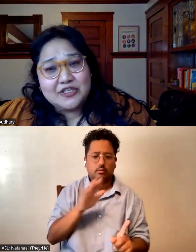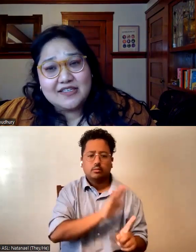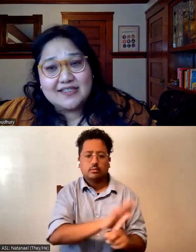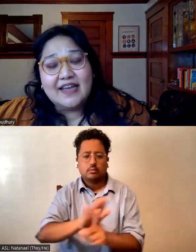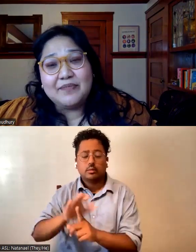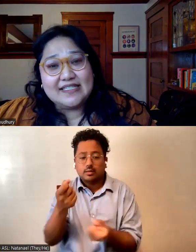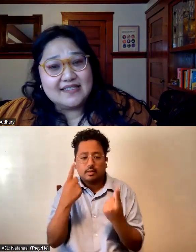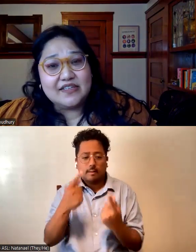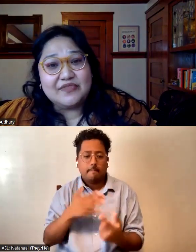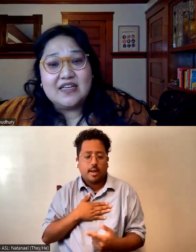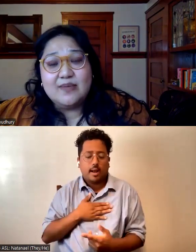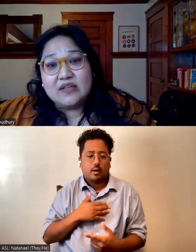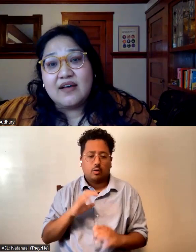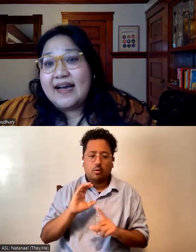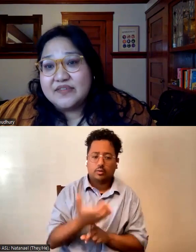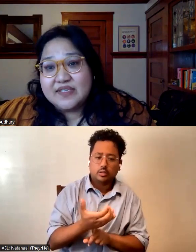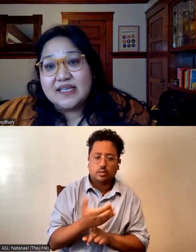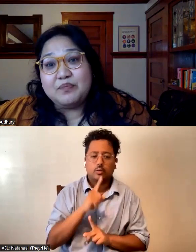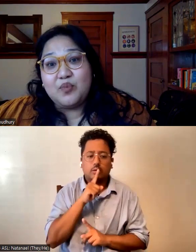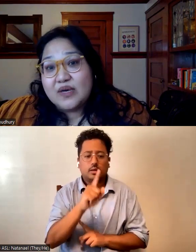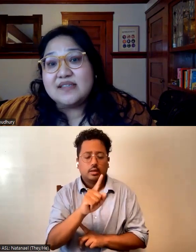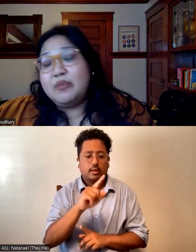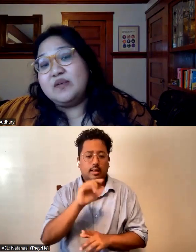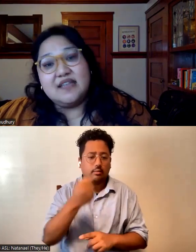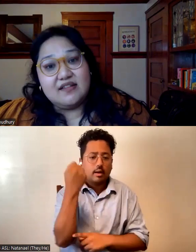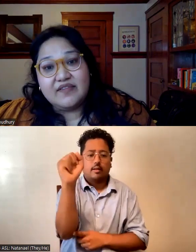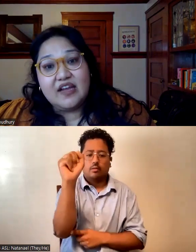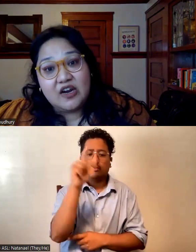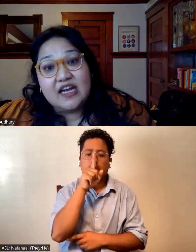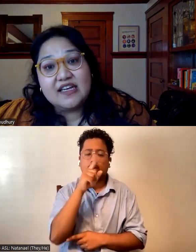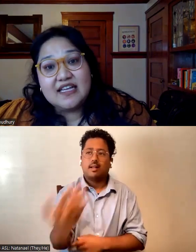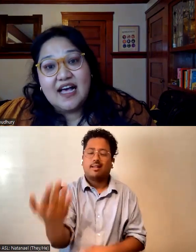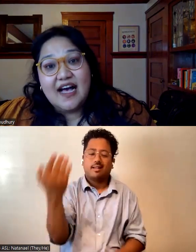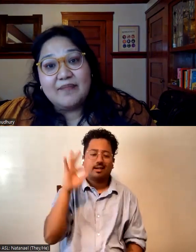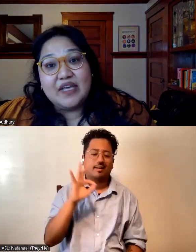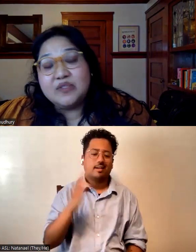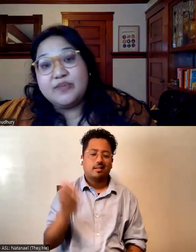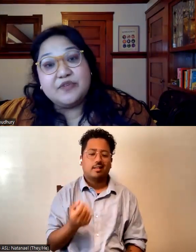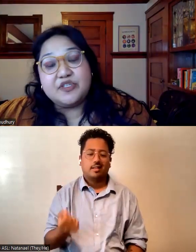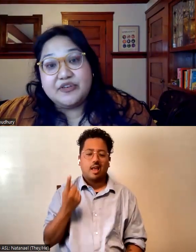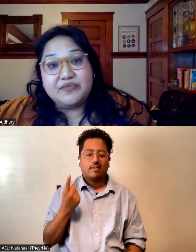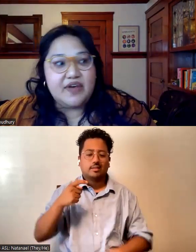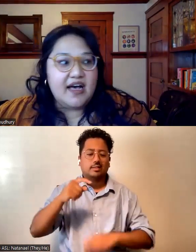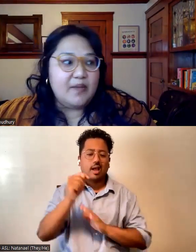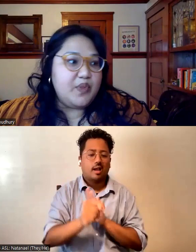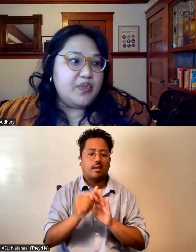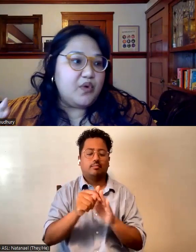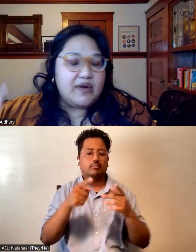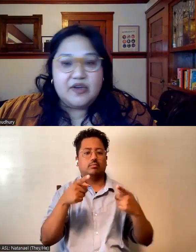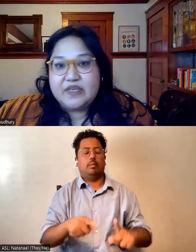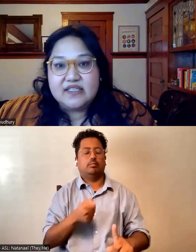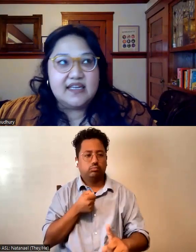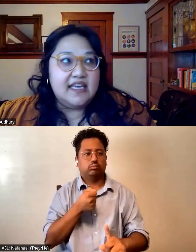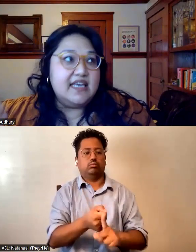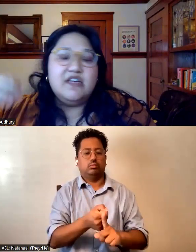my Asianness and my sense of political activism was in a post 9/11 era. And so much of the war